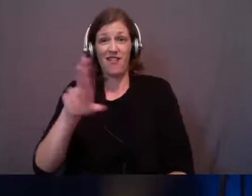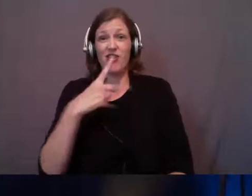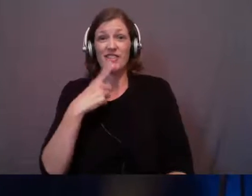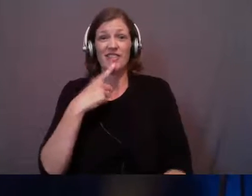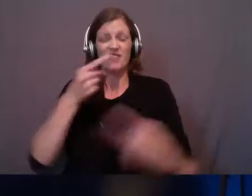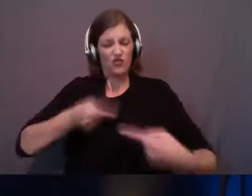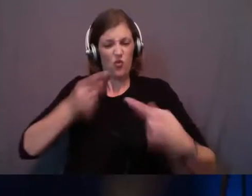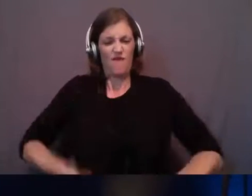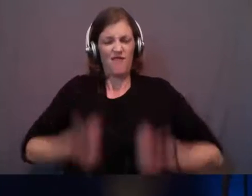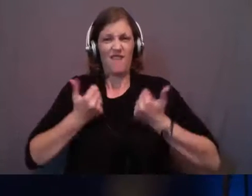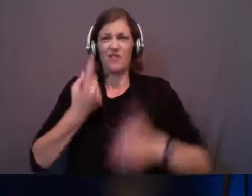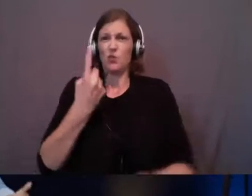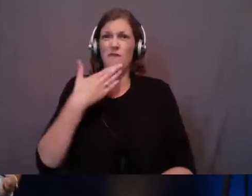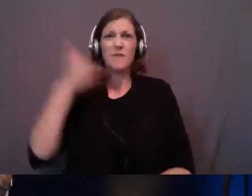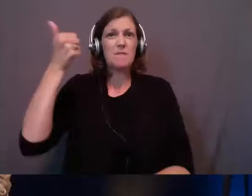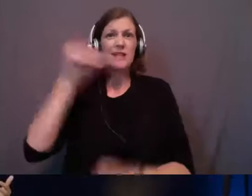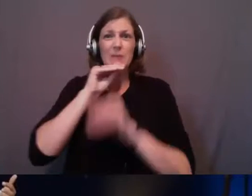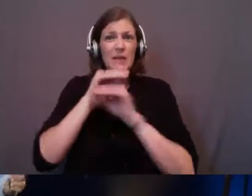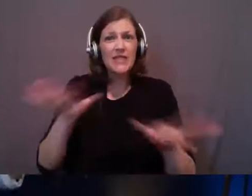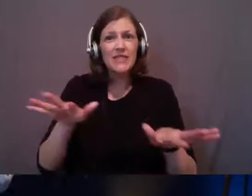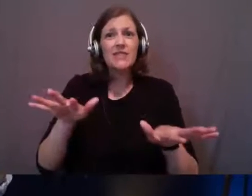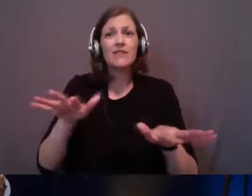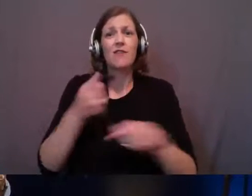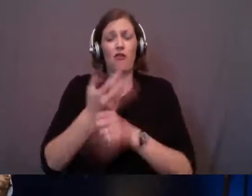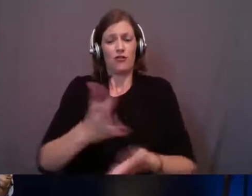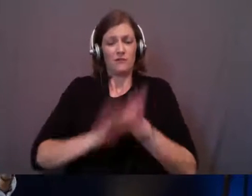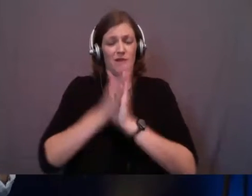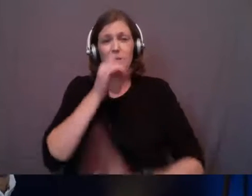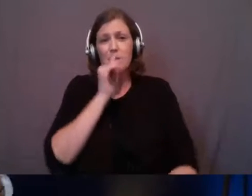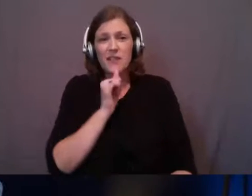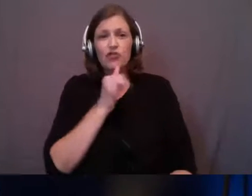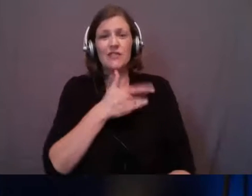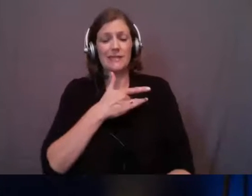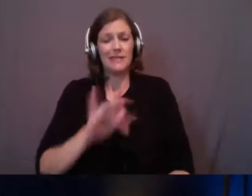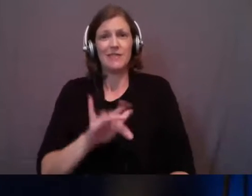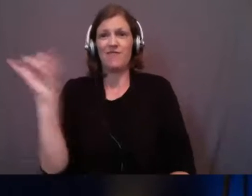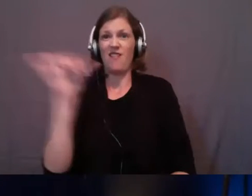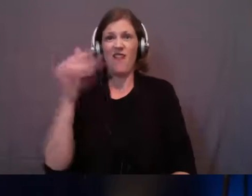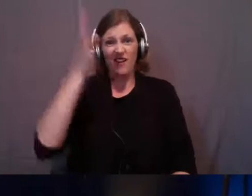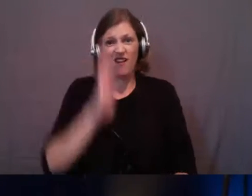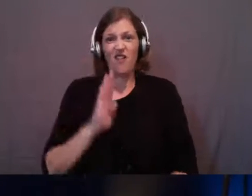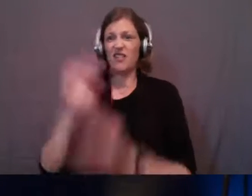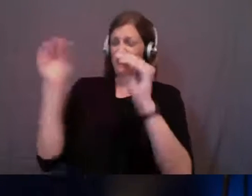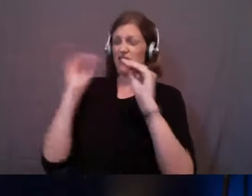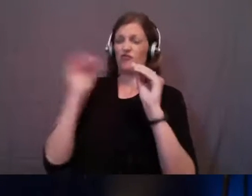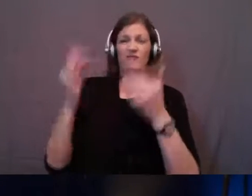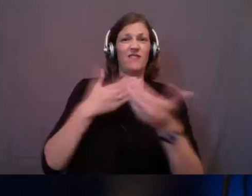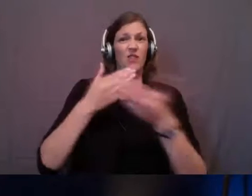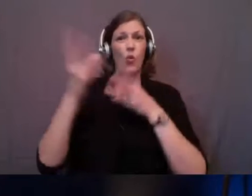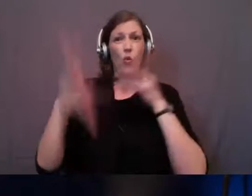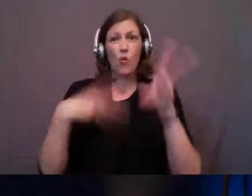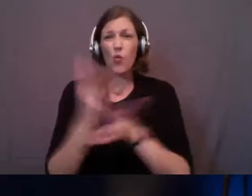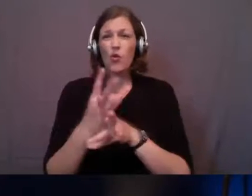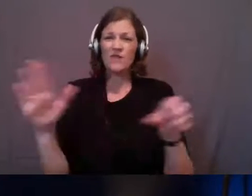our greatest blessings. It makes us patient, sensitive, and godlike. It teaches us that although the world is